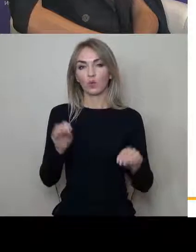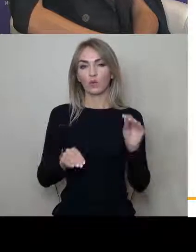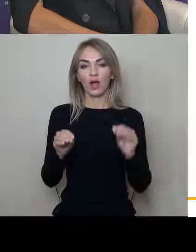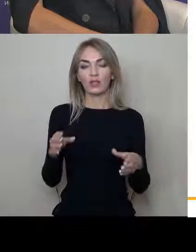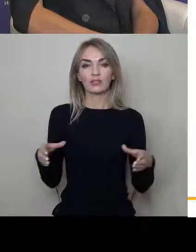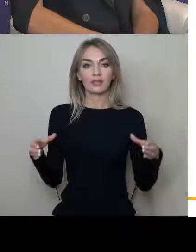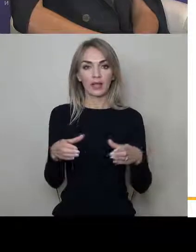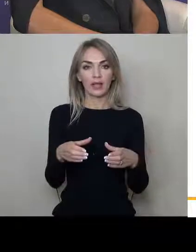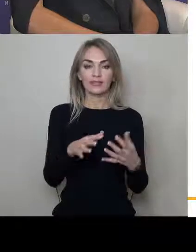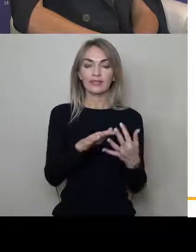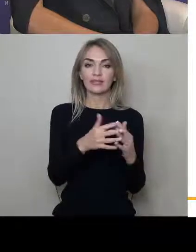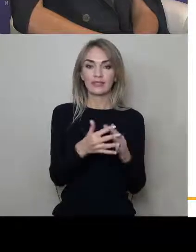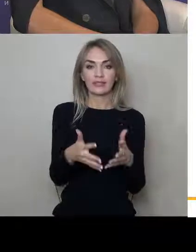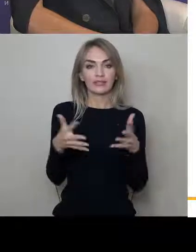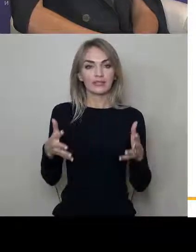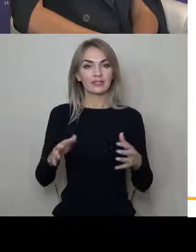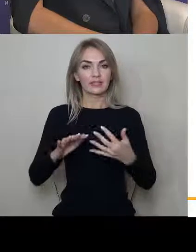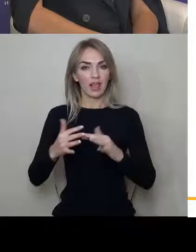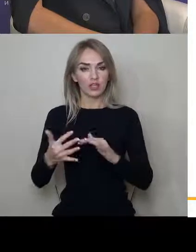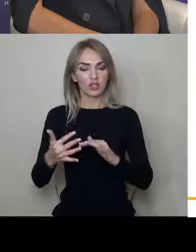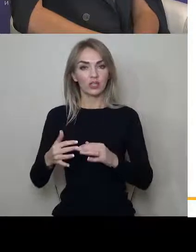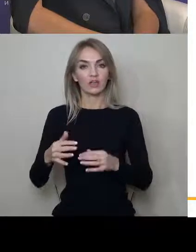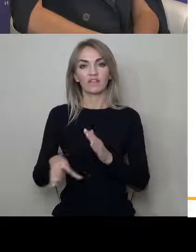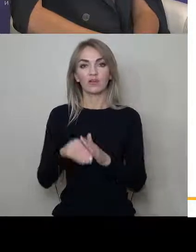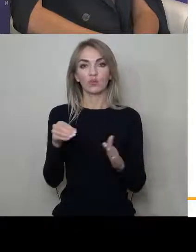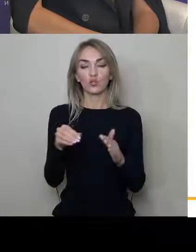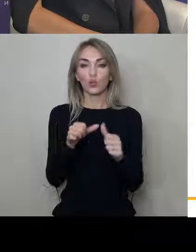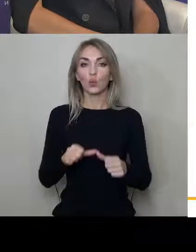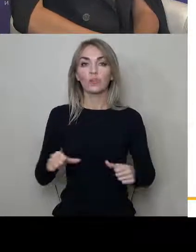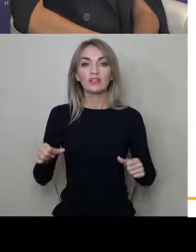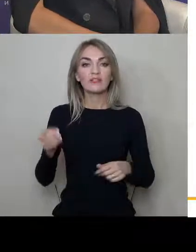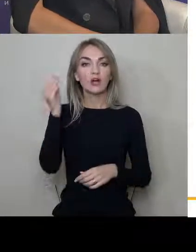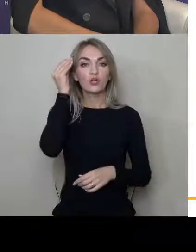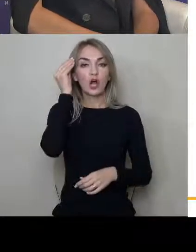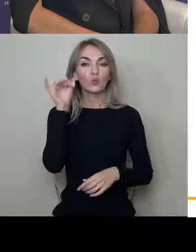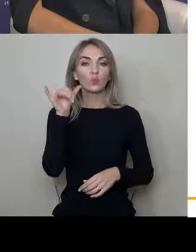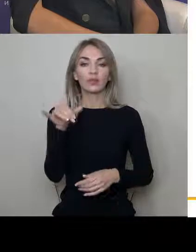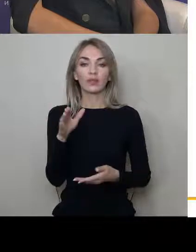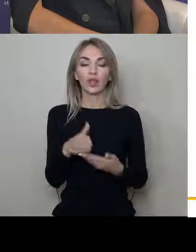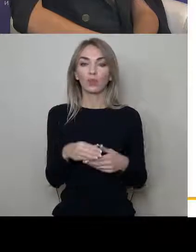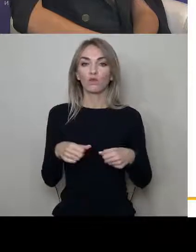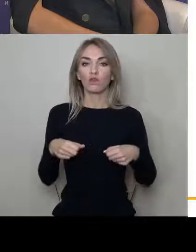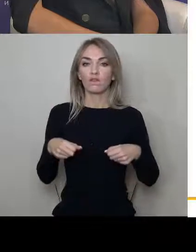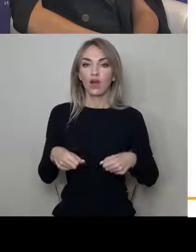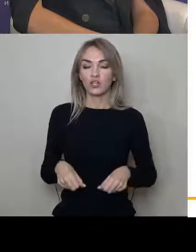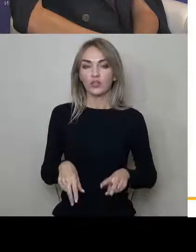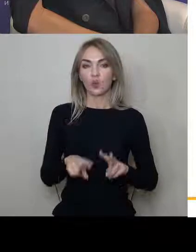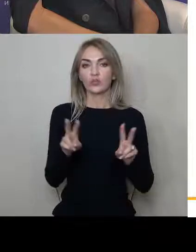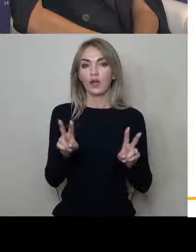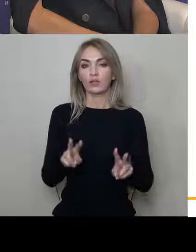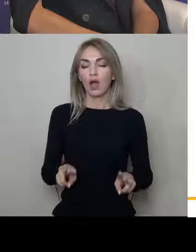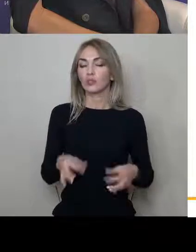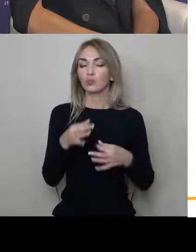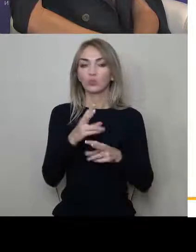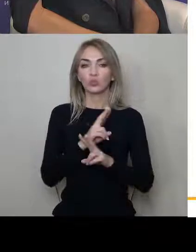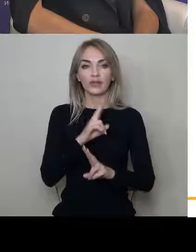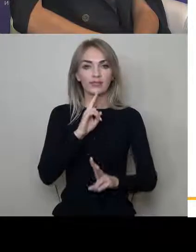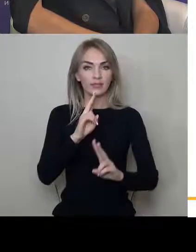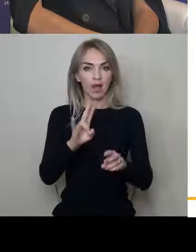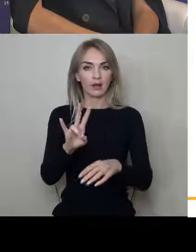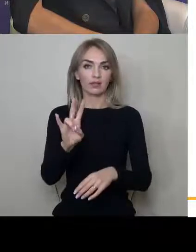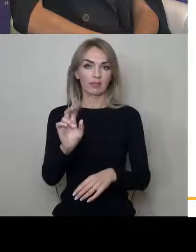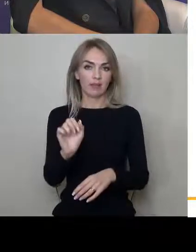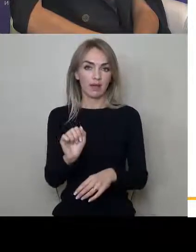requirements to set up constituencies. Those who did it believe that they have the power to handle